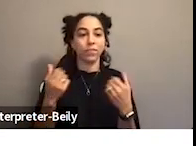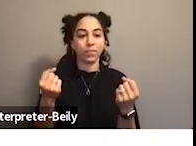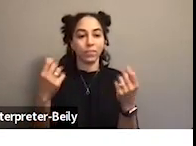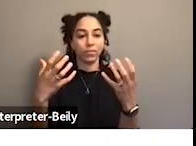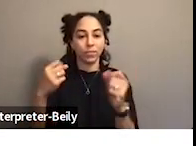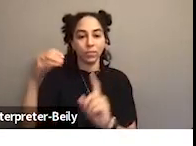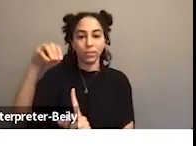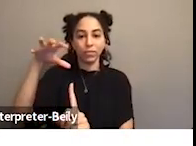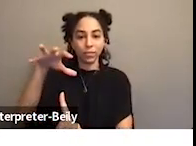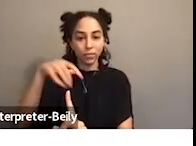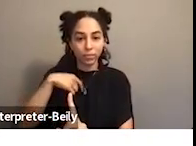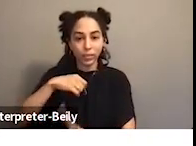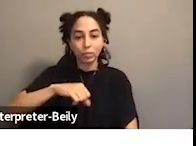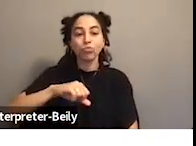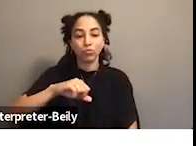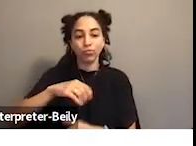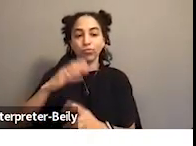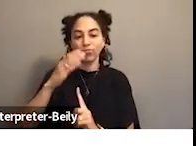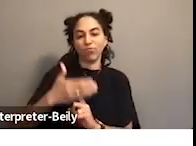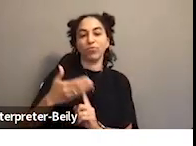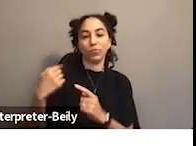spotlighted and visible during the presentation.